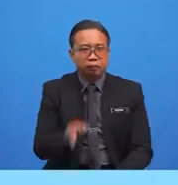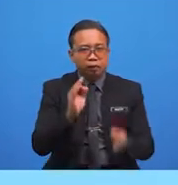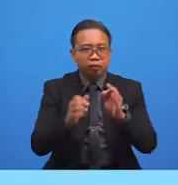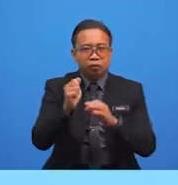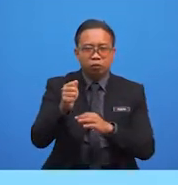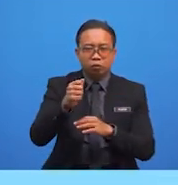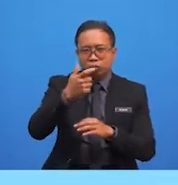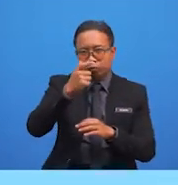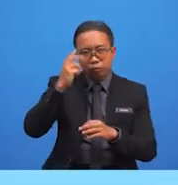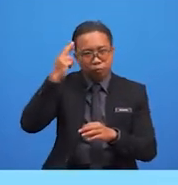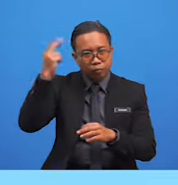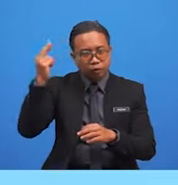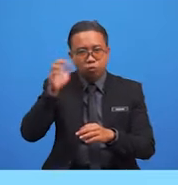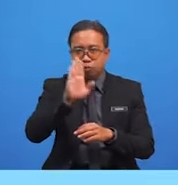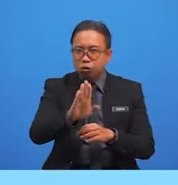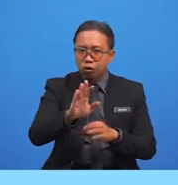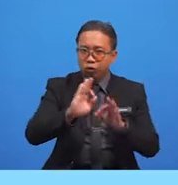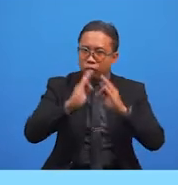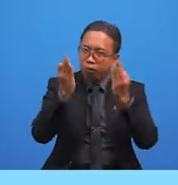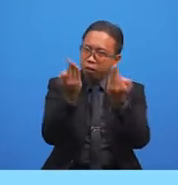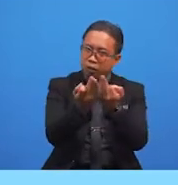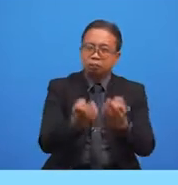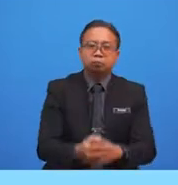If you miss your family,